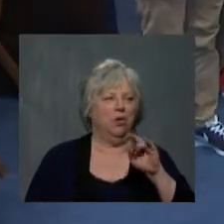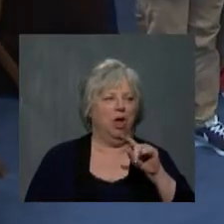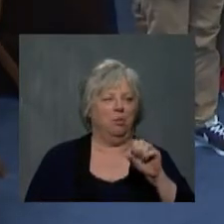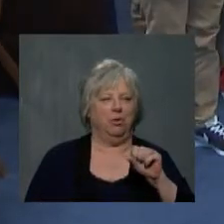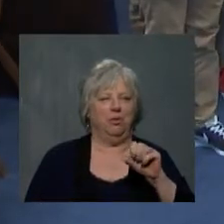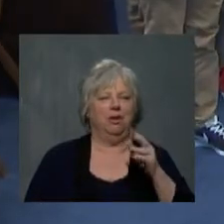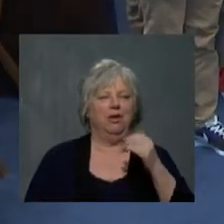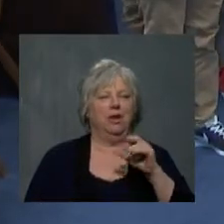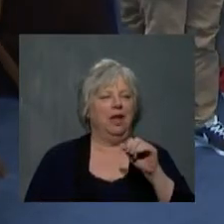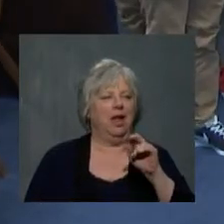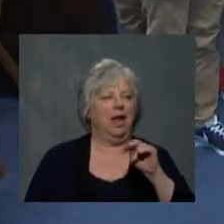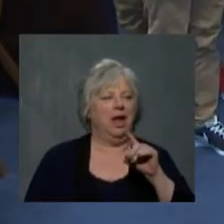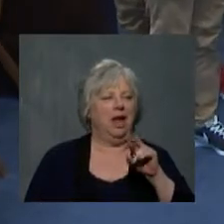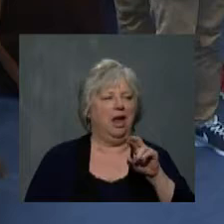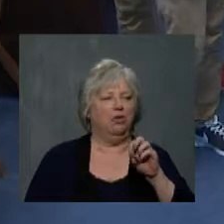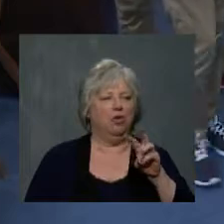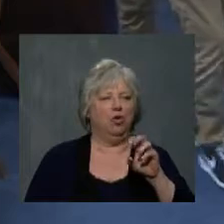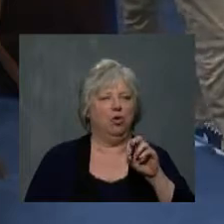Andrew Evans, I'm a sophomore.